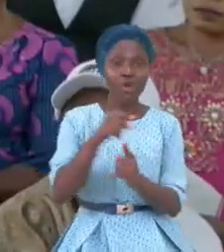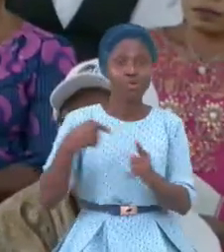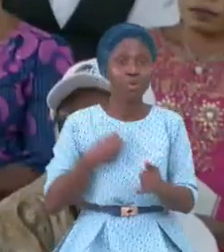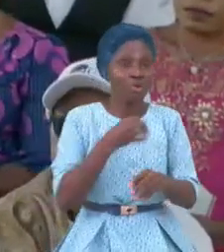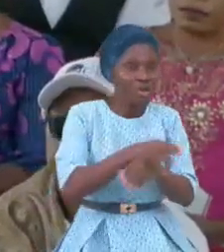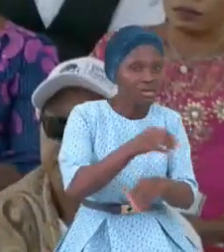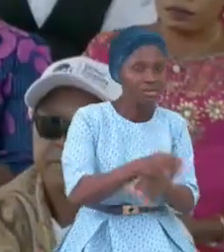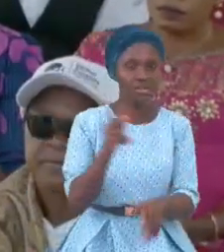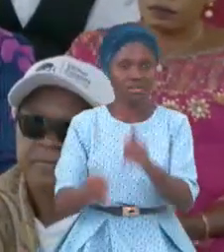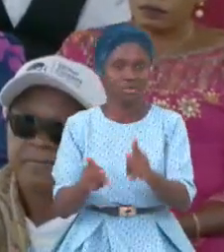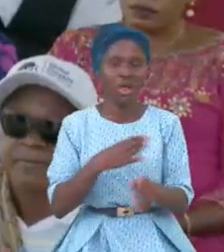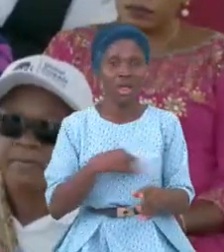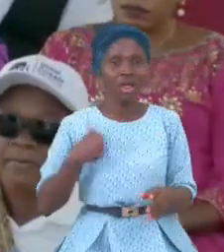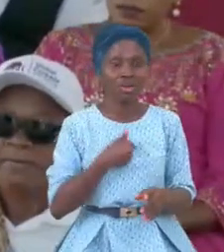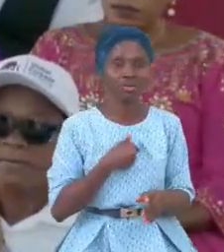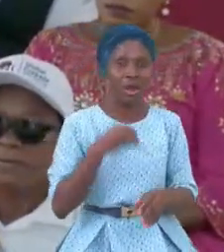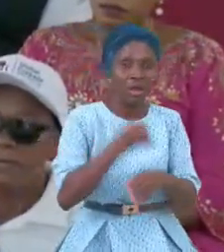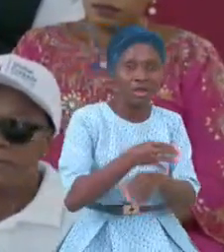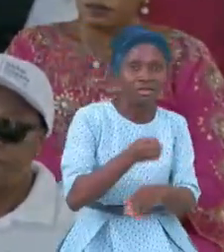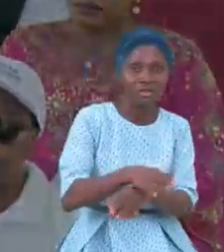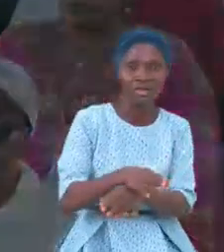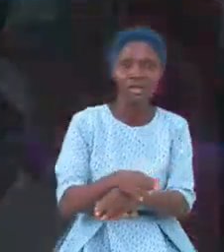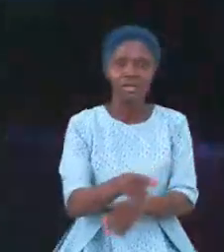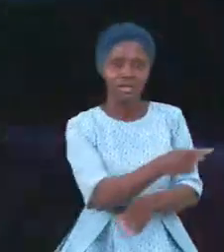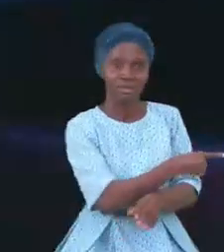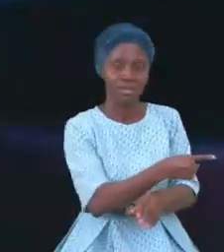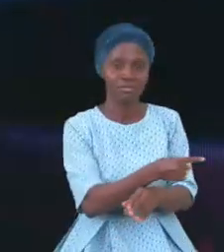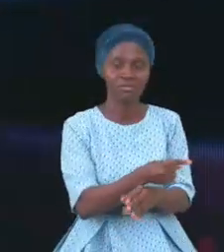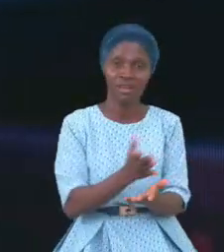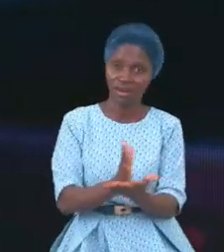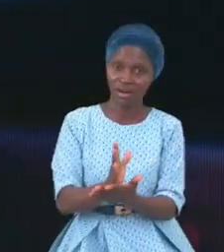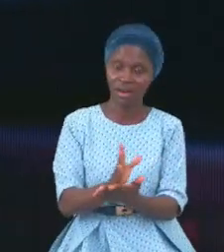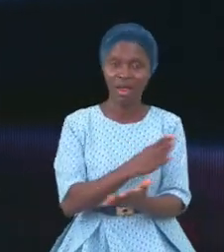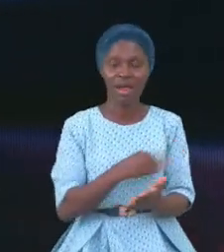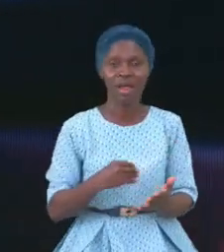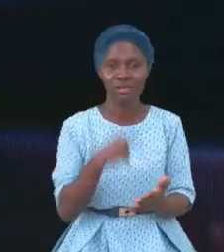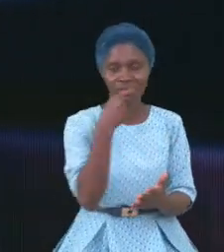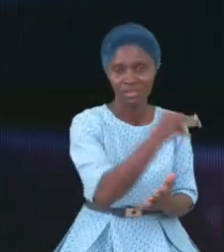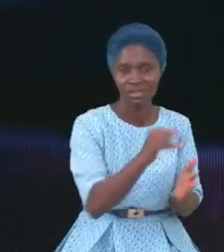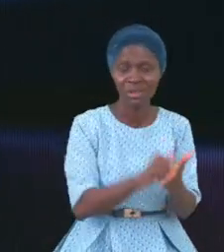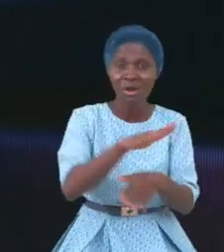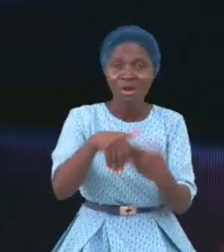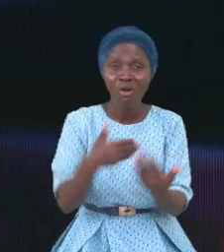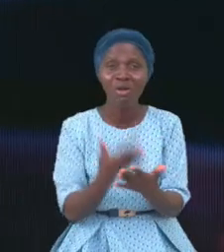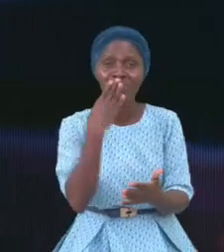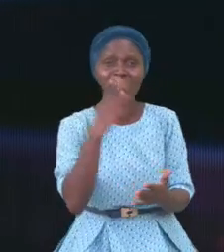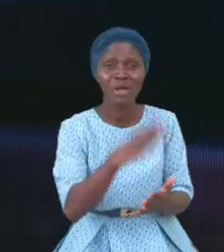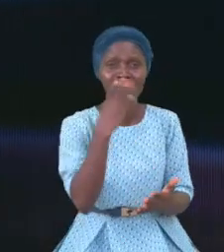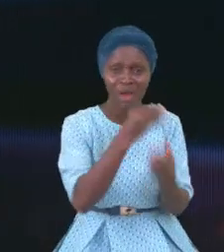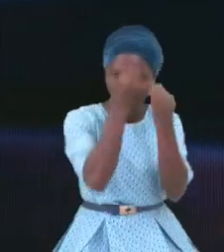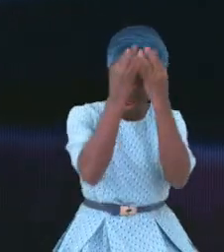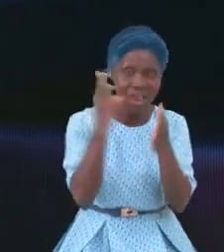aright, and we're telling them all those things you are hearing from there, and they're filtering in, fear not, then